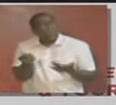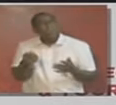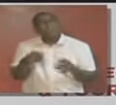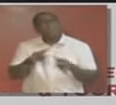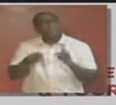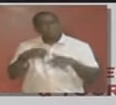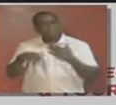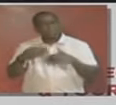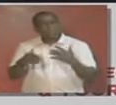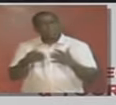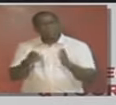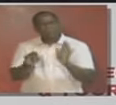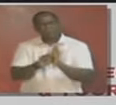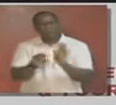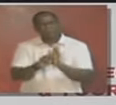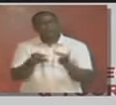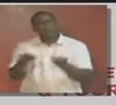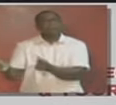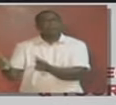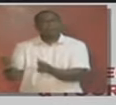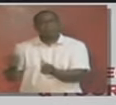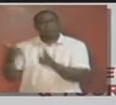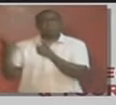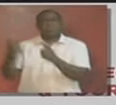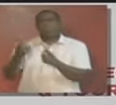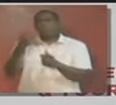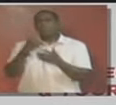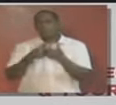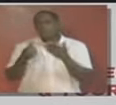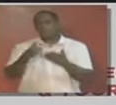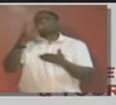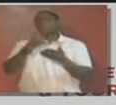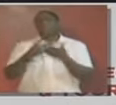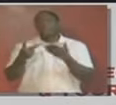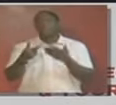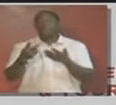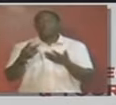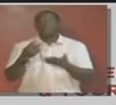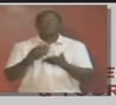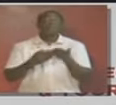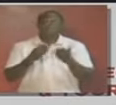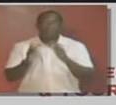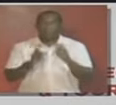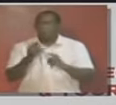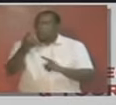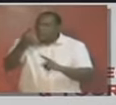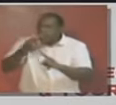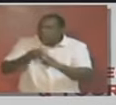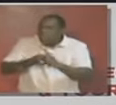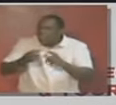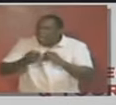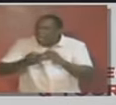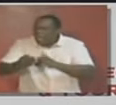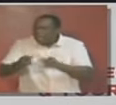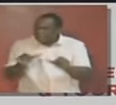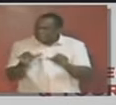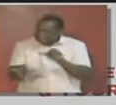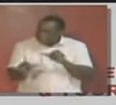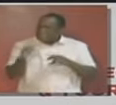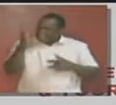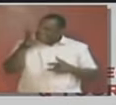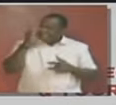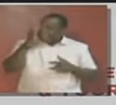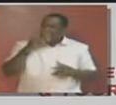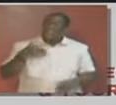week or so you're fine. Sometimes it may last 2 weeks, but then there's some people who a month later still have lingering